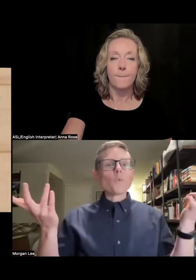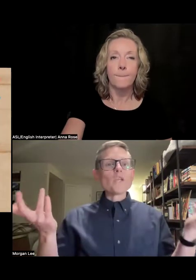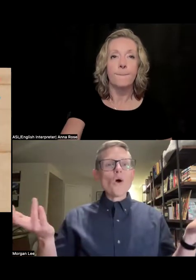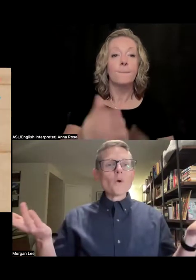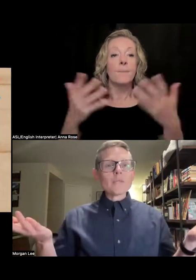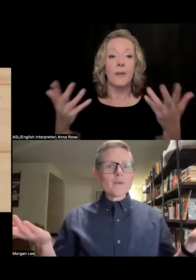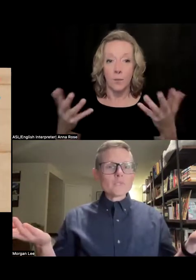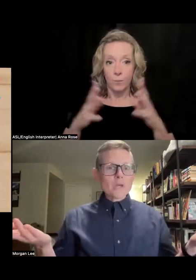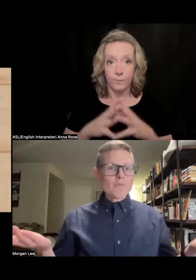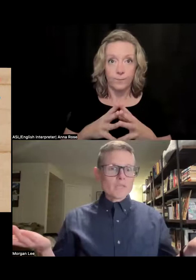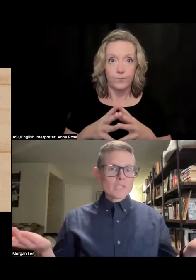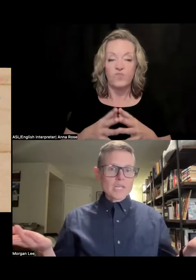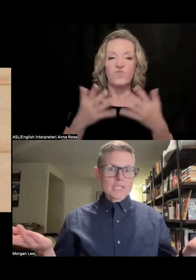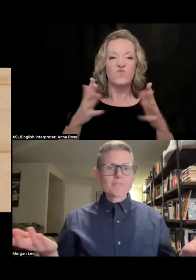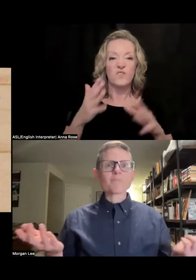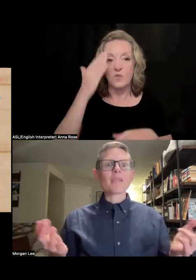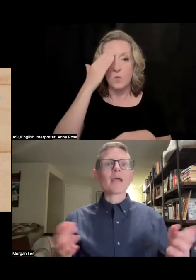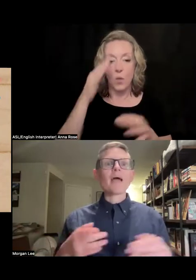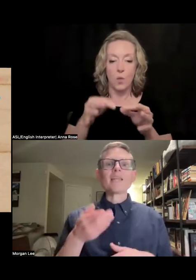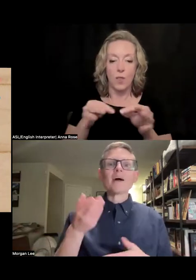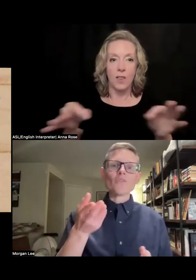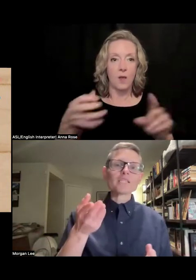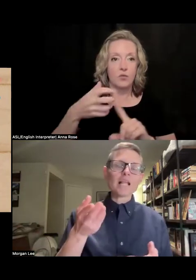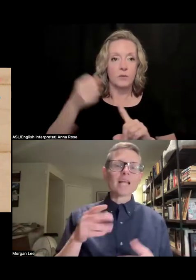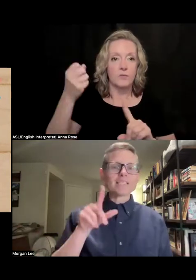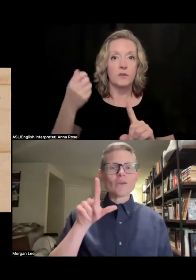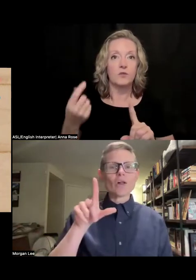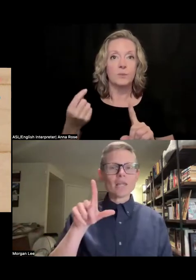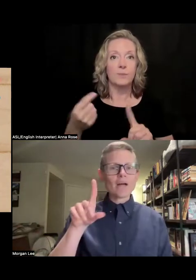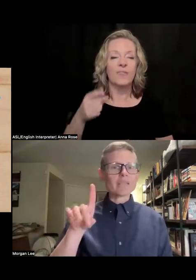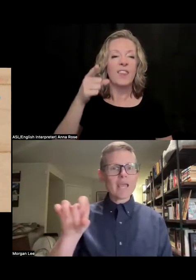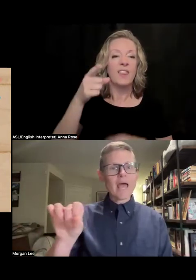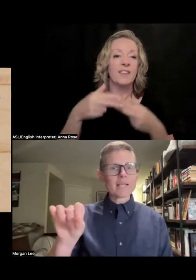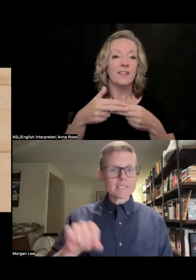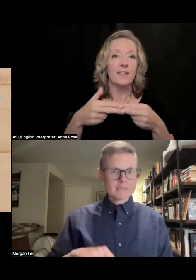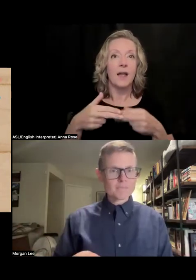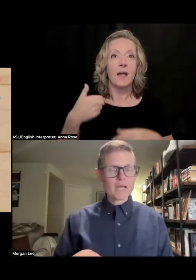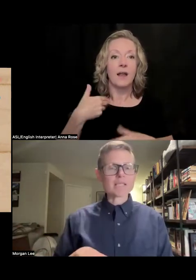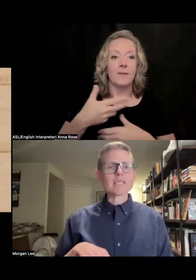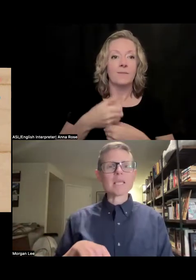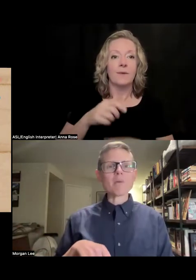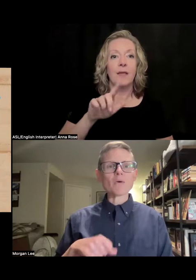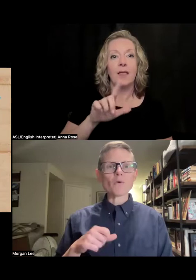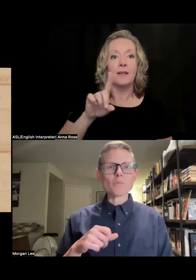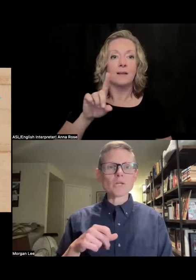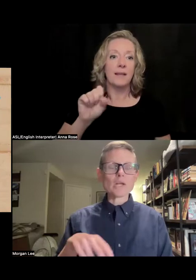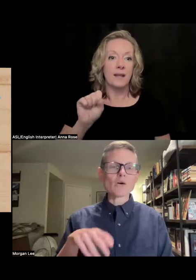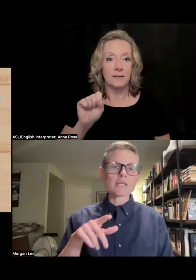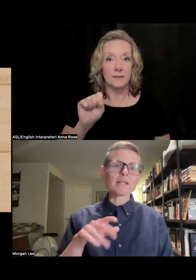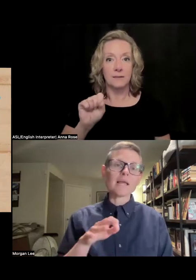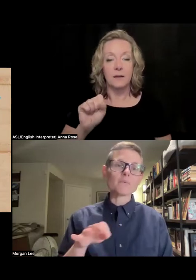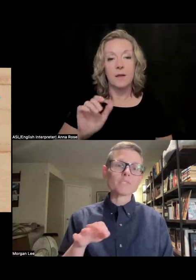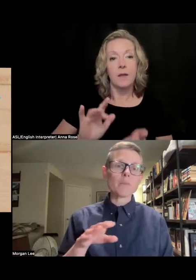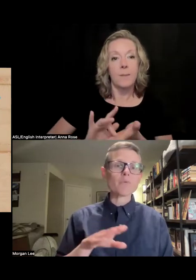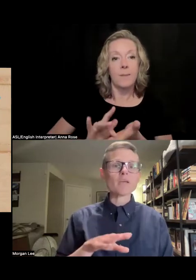So we know what language deprivation is. And on this slide, I call it LDS because the medical community calls